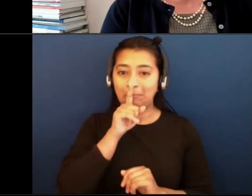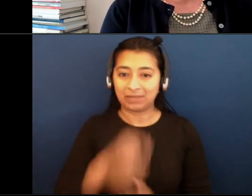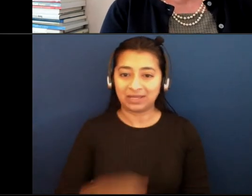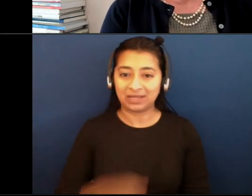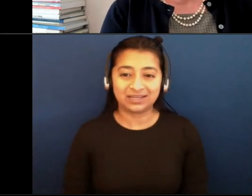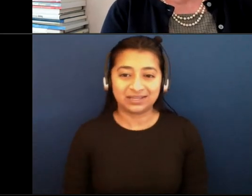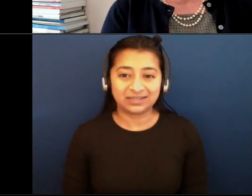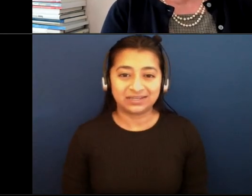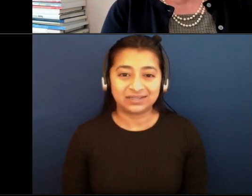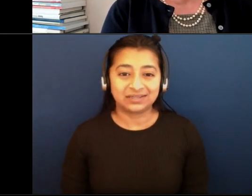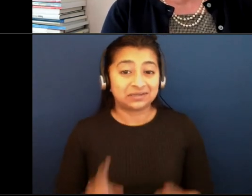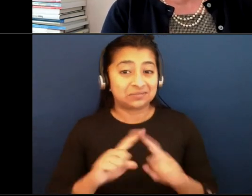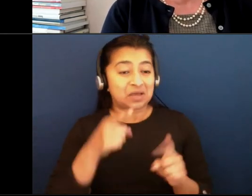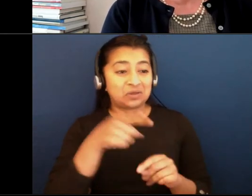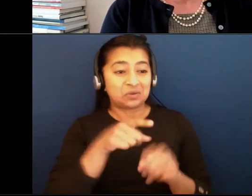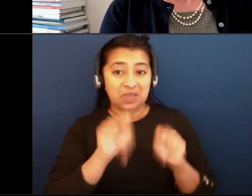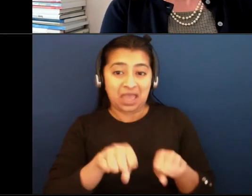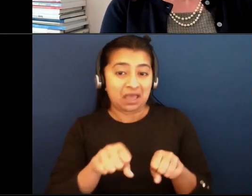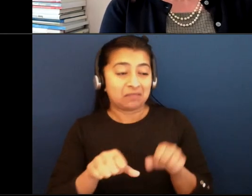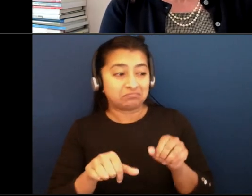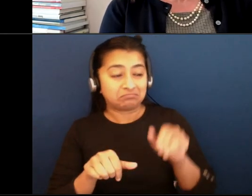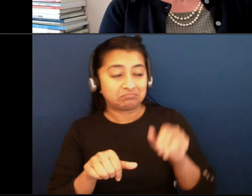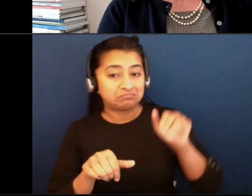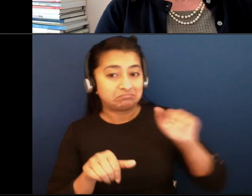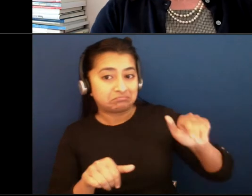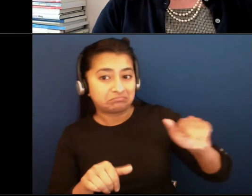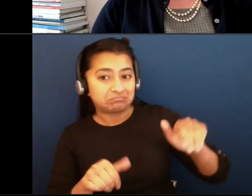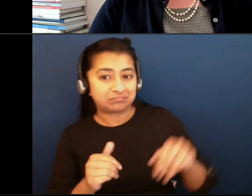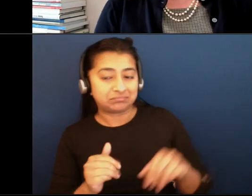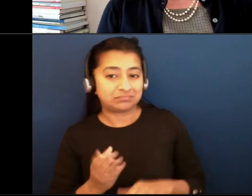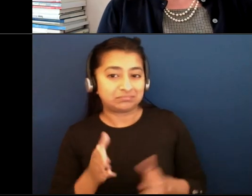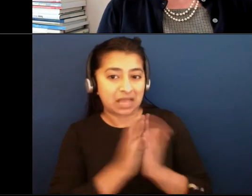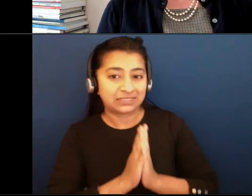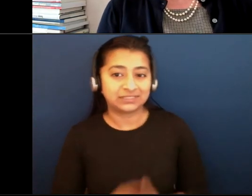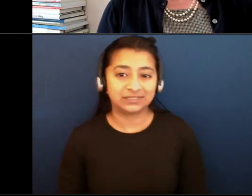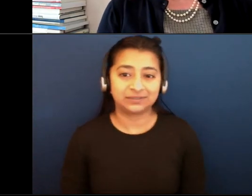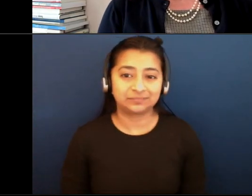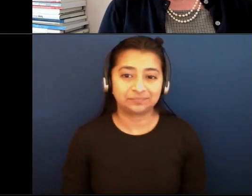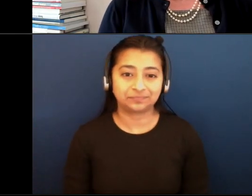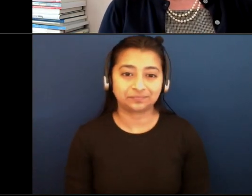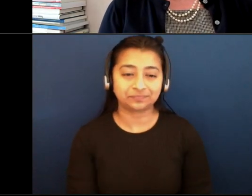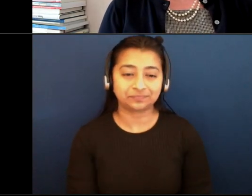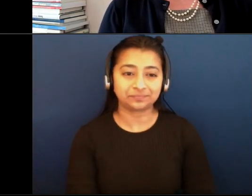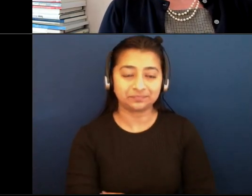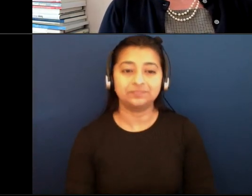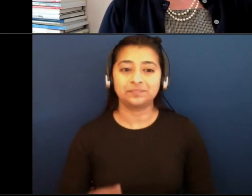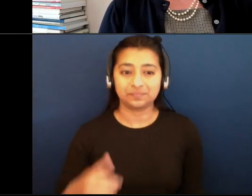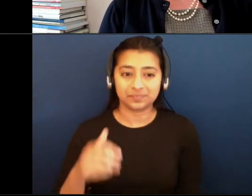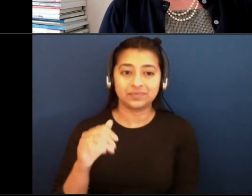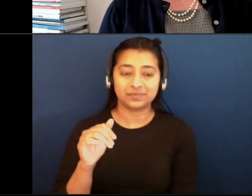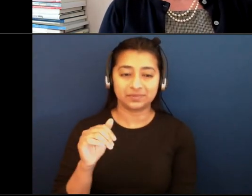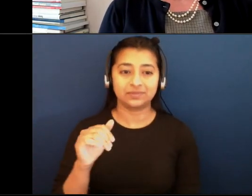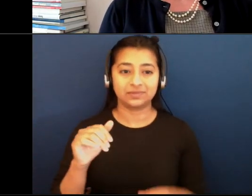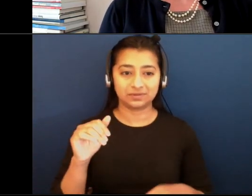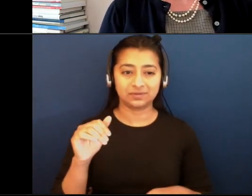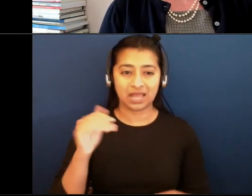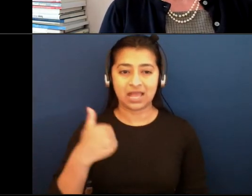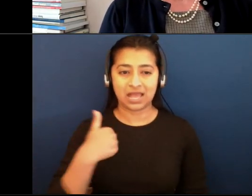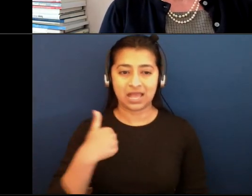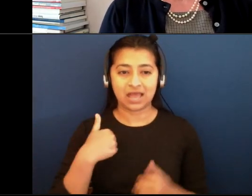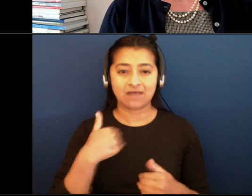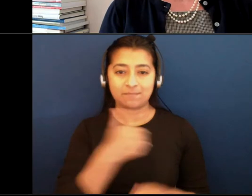we can make such a proposal. I had a membership in the LSA in terms of authorship.